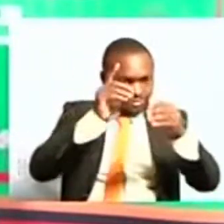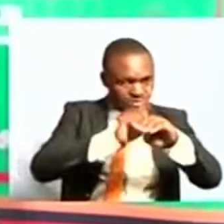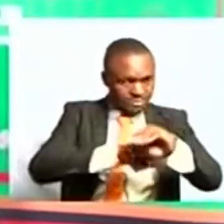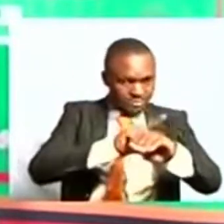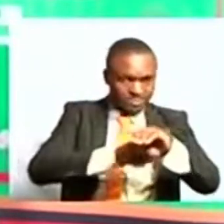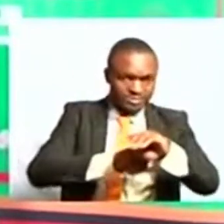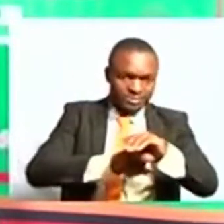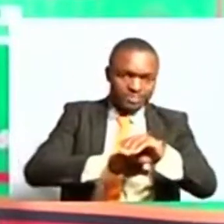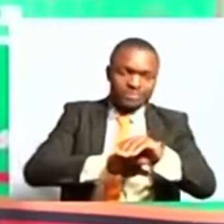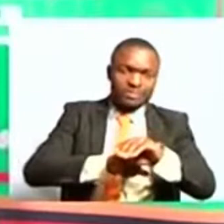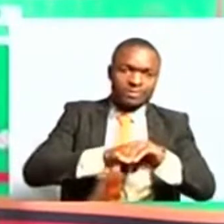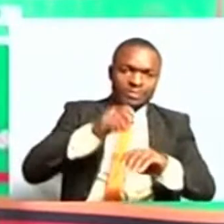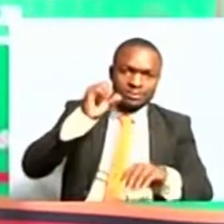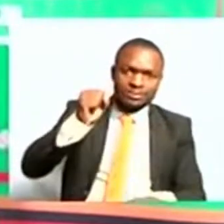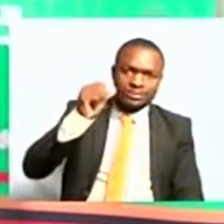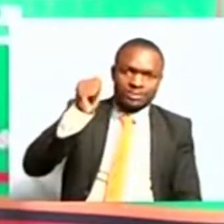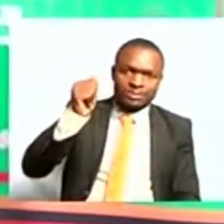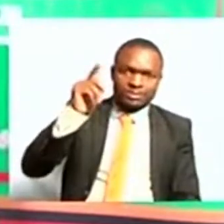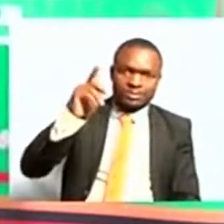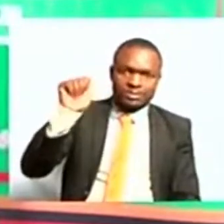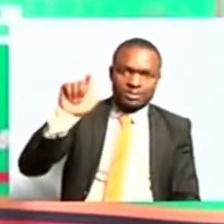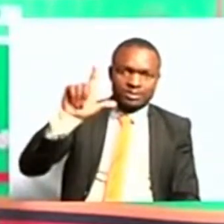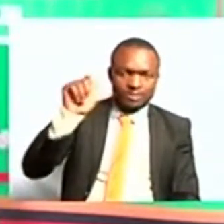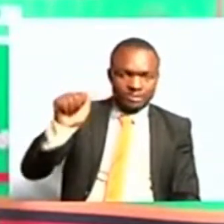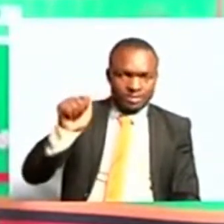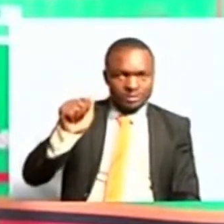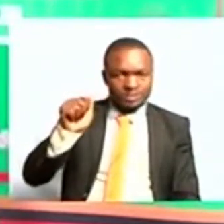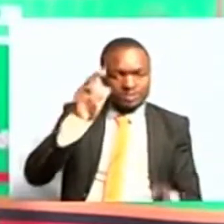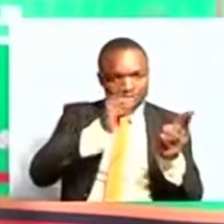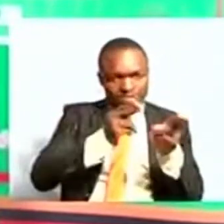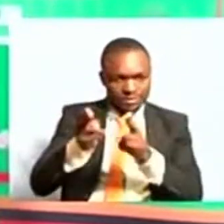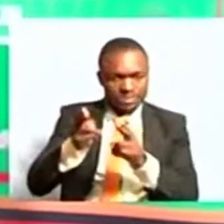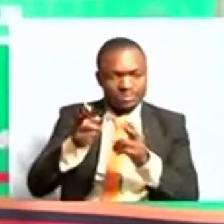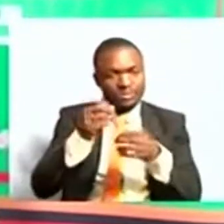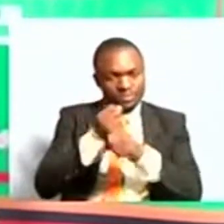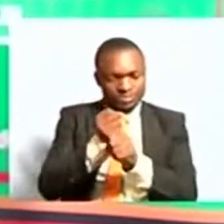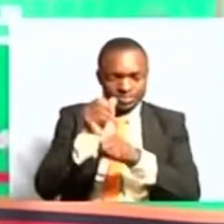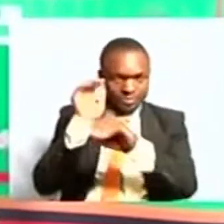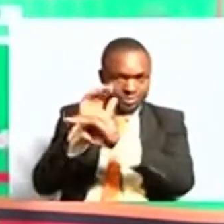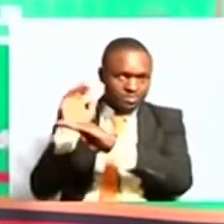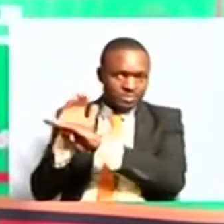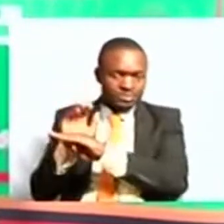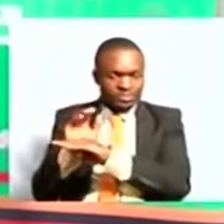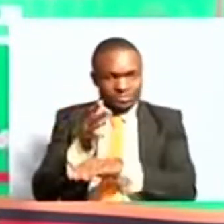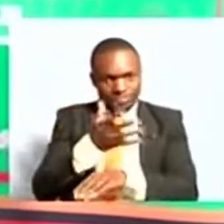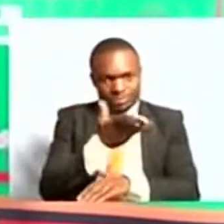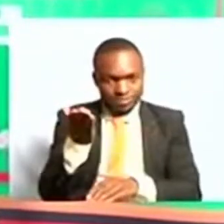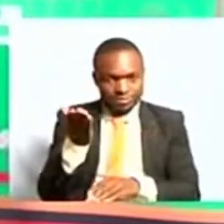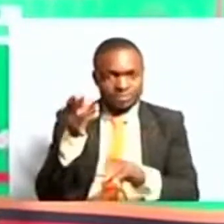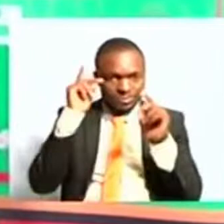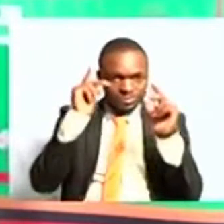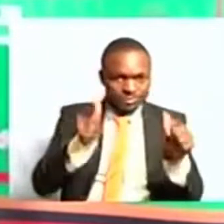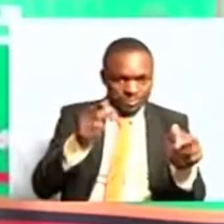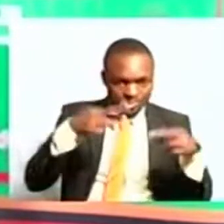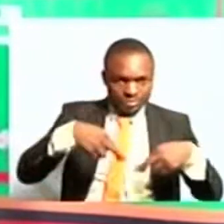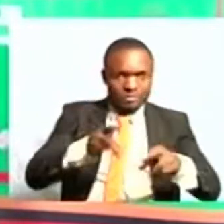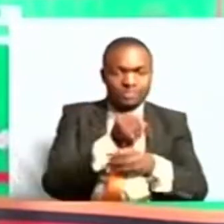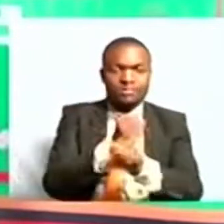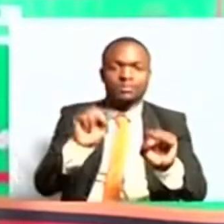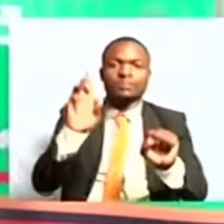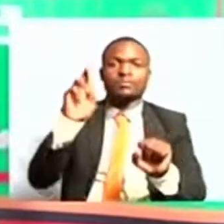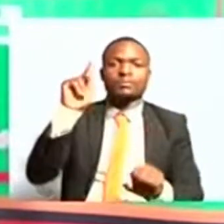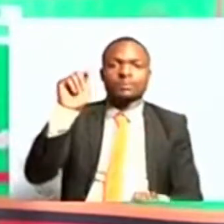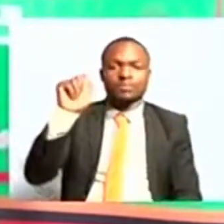to Madam Sakala to respond to those concerns or make comments on those concerns. You are through to Road Safety with Ratsa. Good